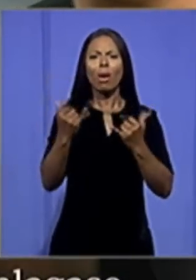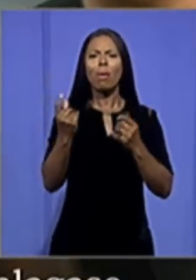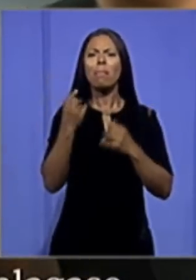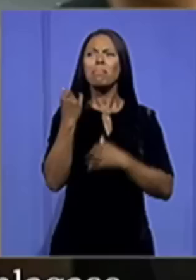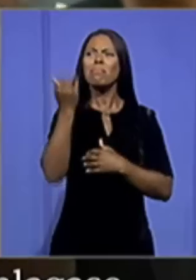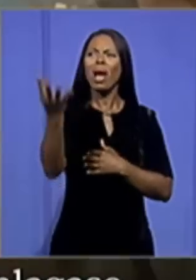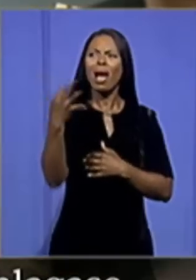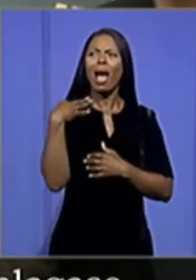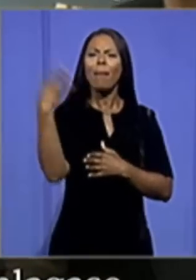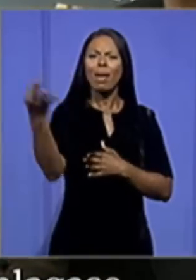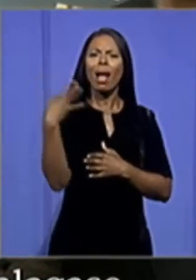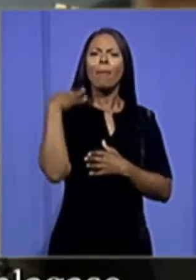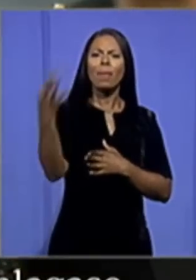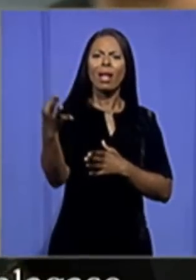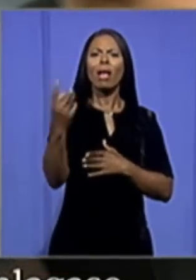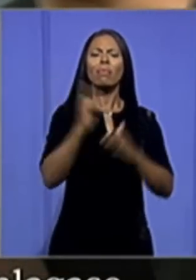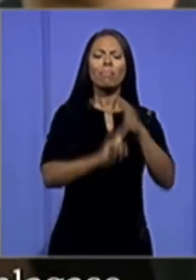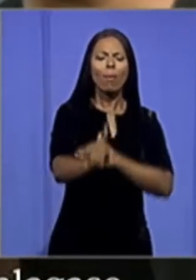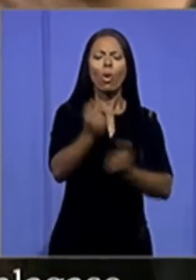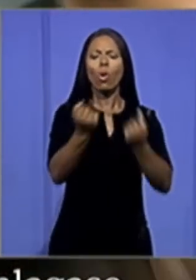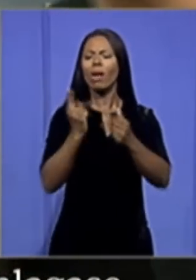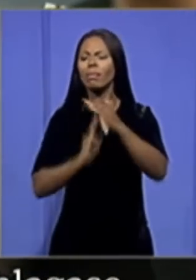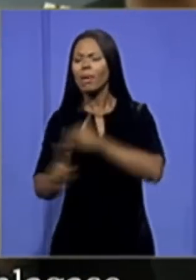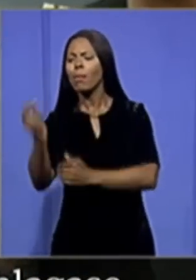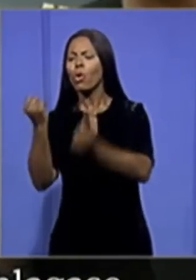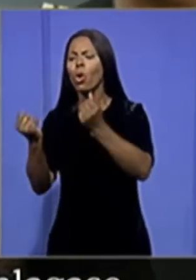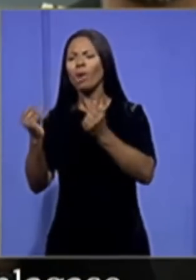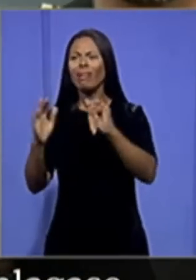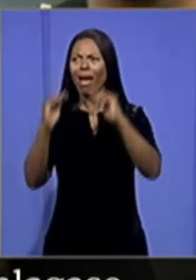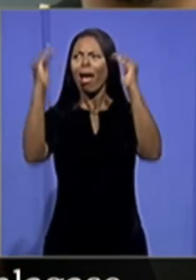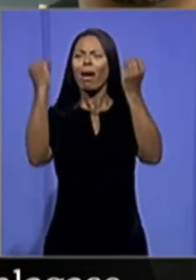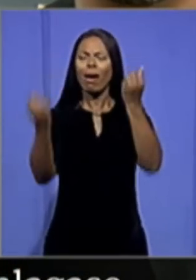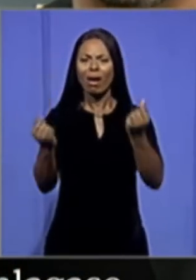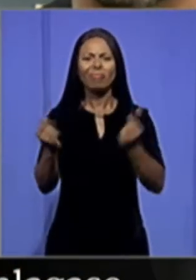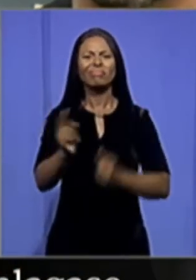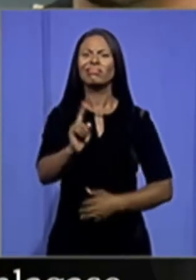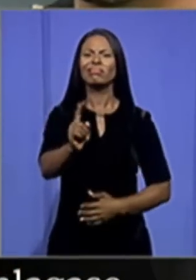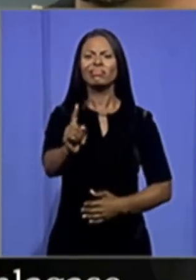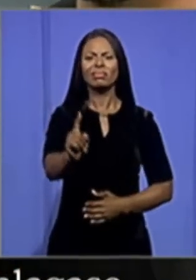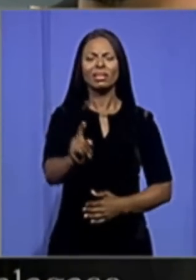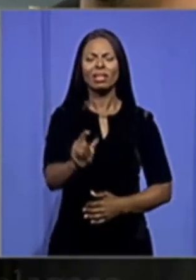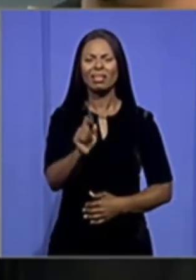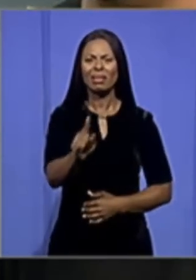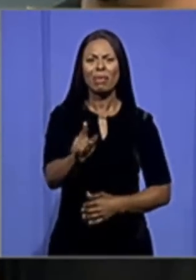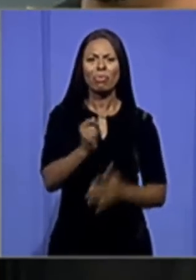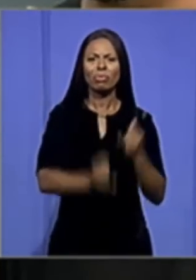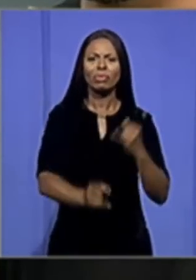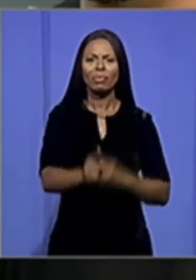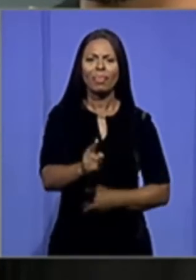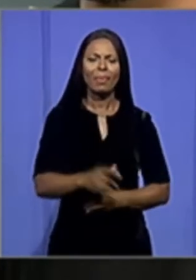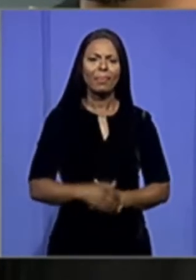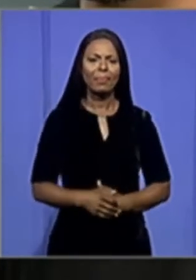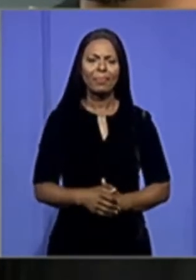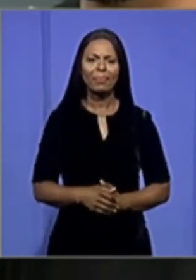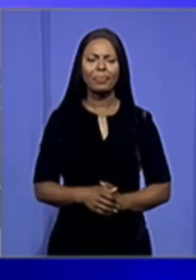appeals and then going to another court of appeal and then the Supreme Court of Appeal. It's frivolous.